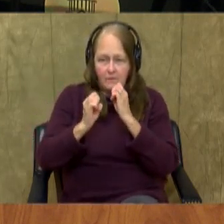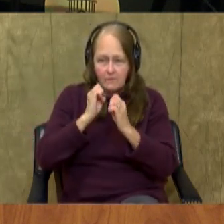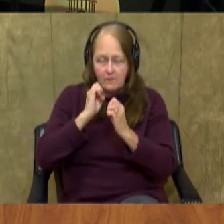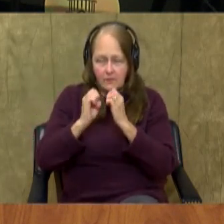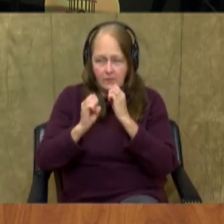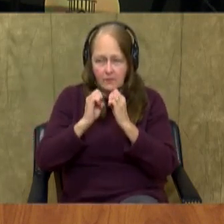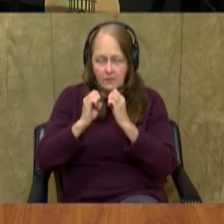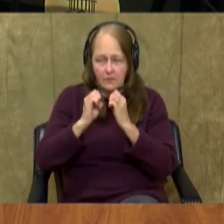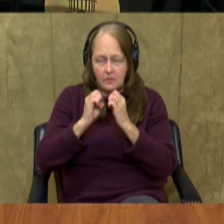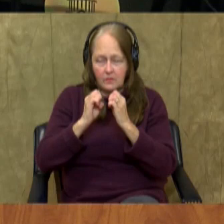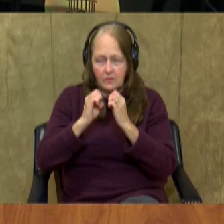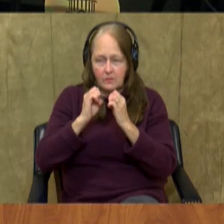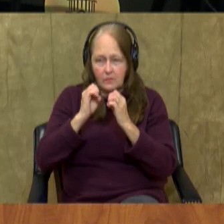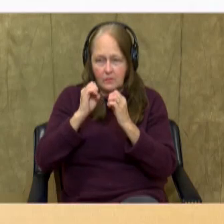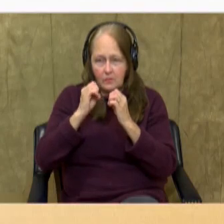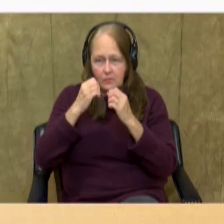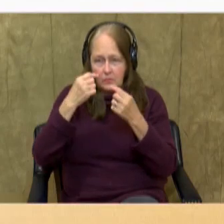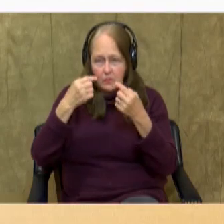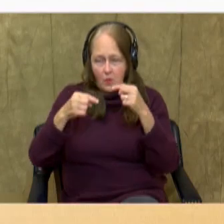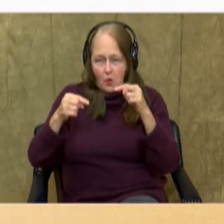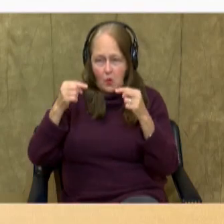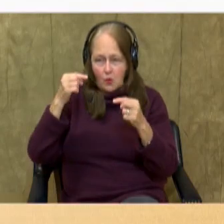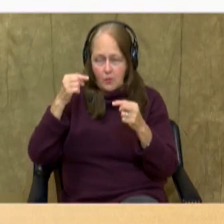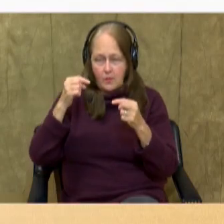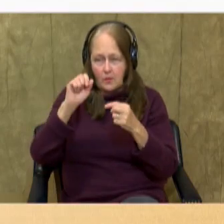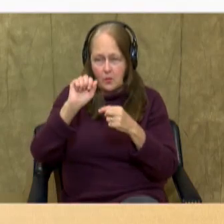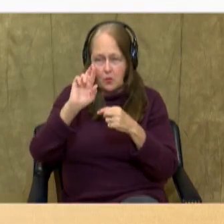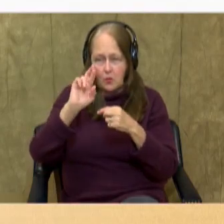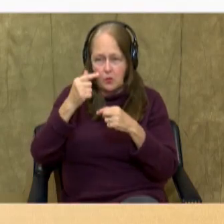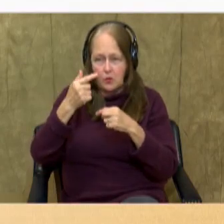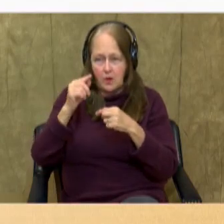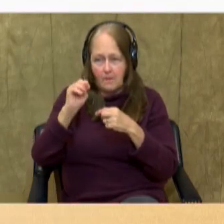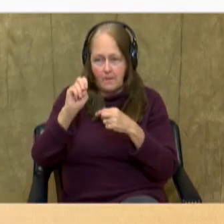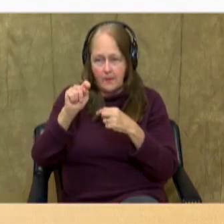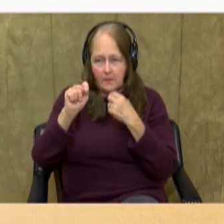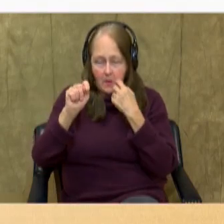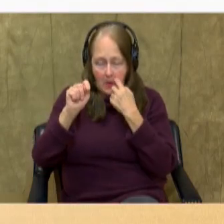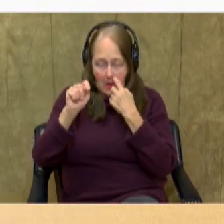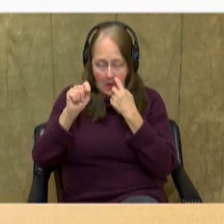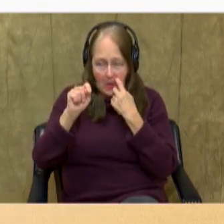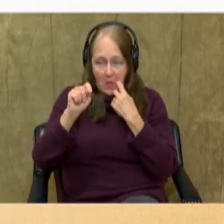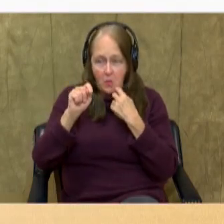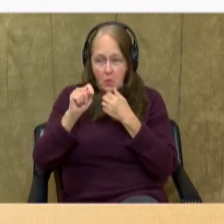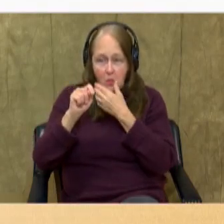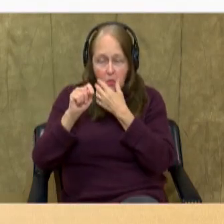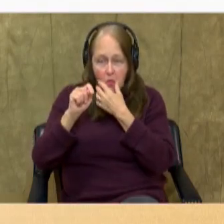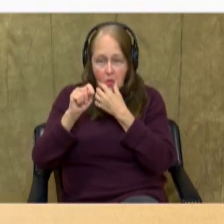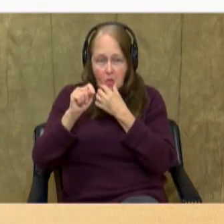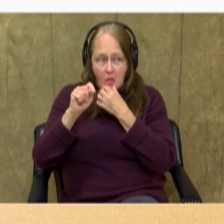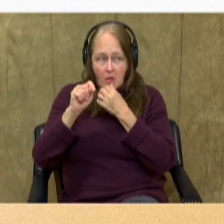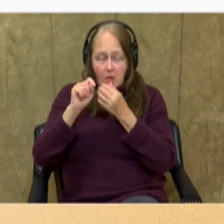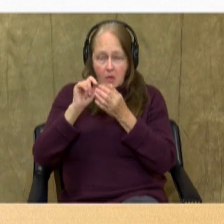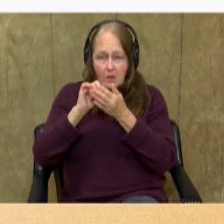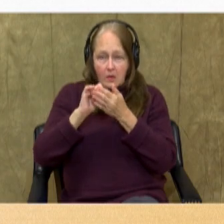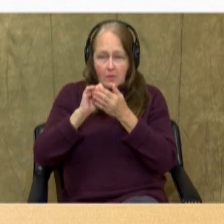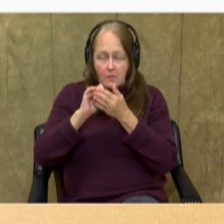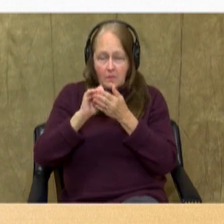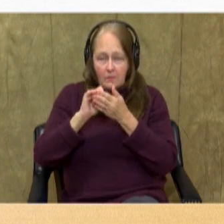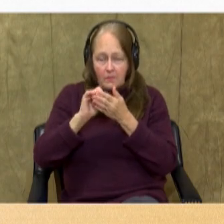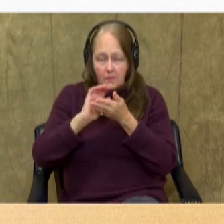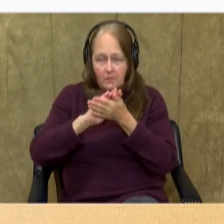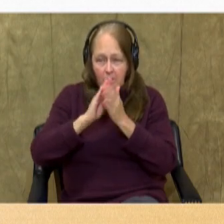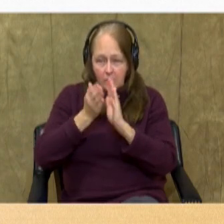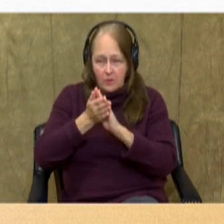an argument and specific claims in a text. After we look at that text, we're going to attempt to